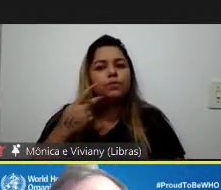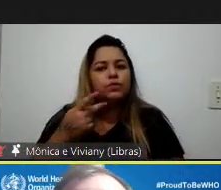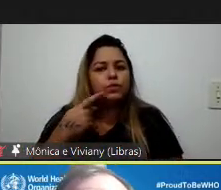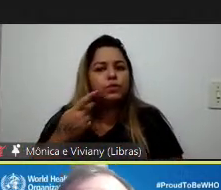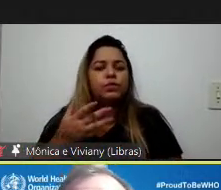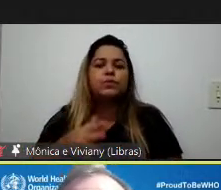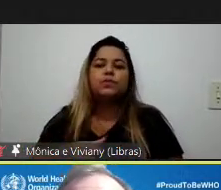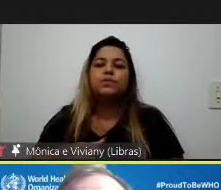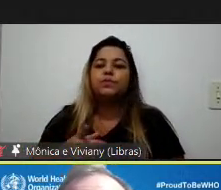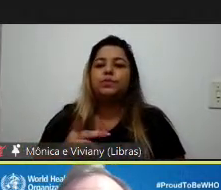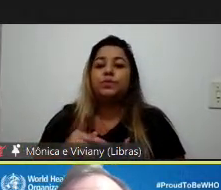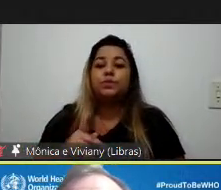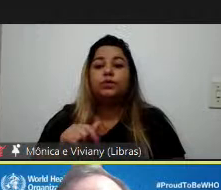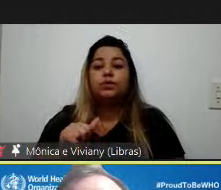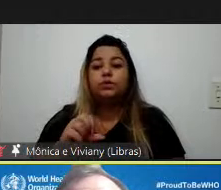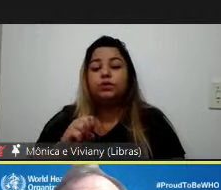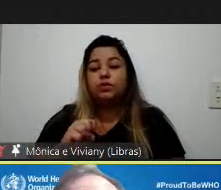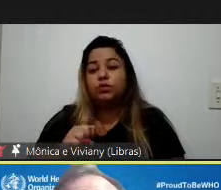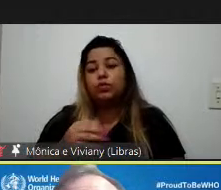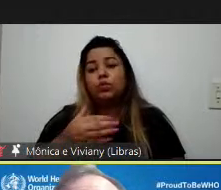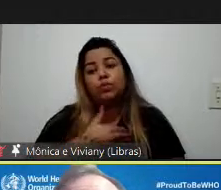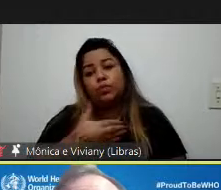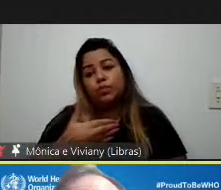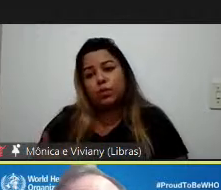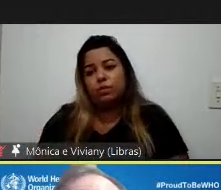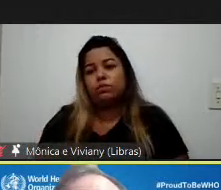governance that countries have put in place